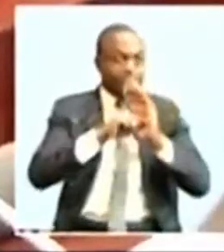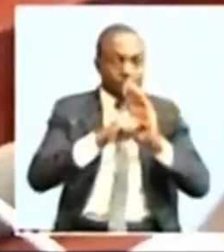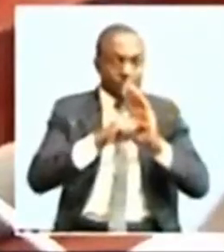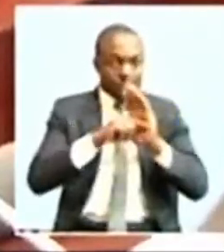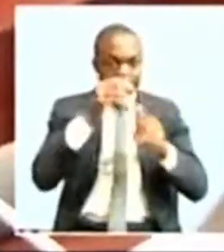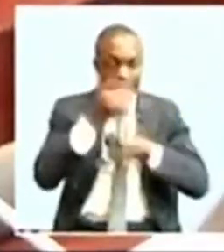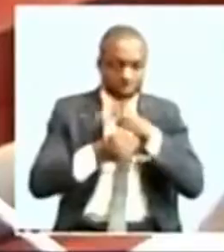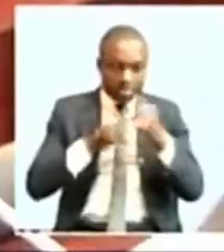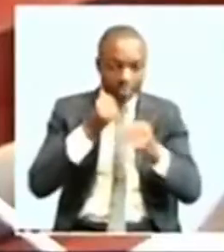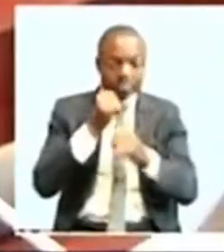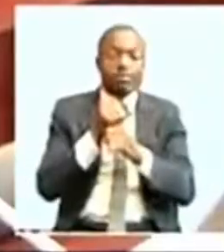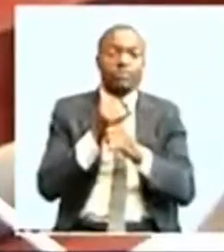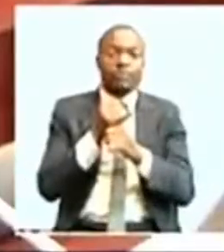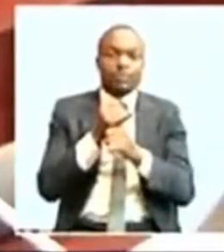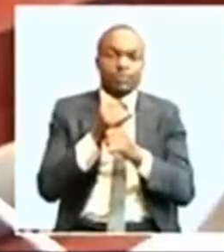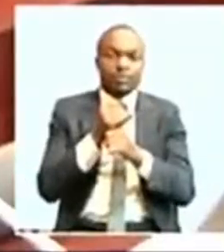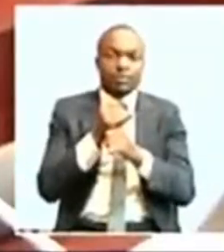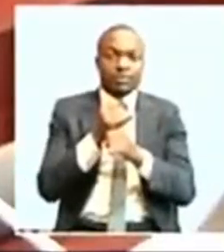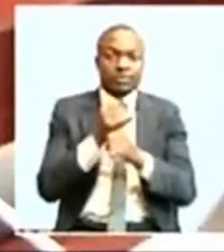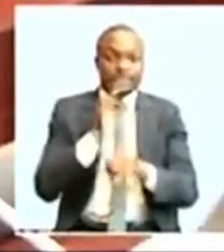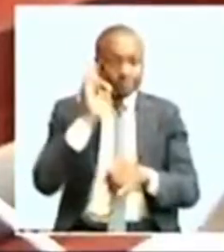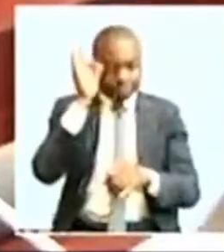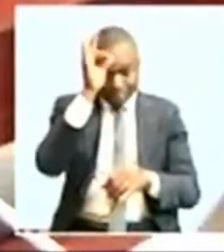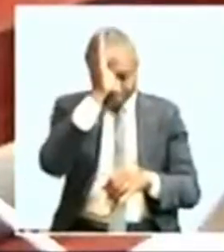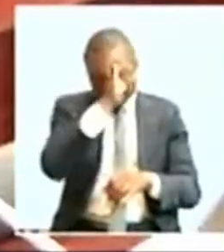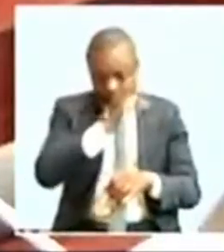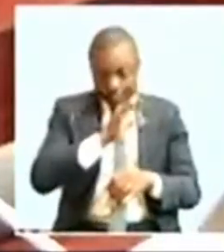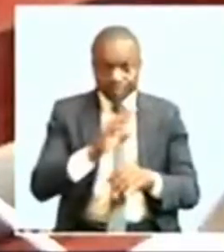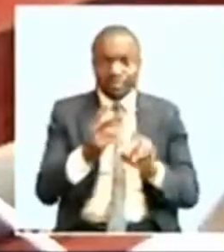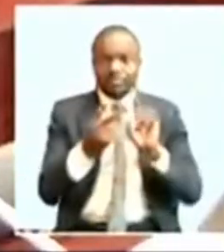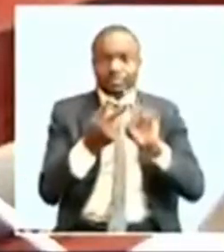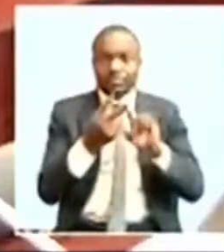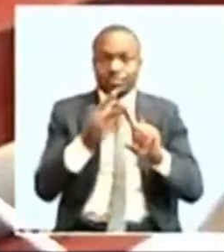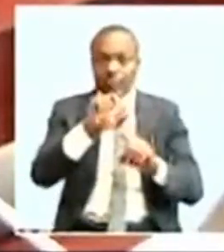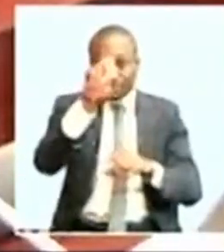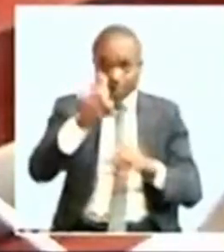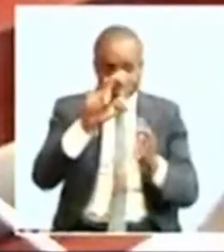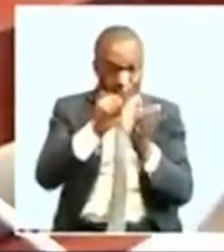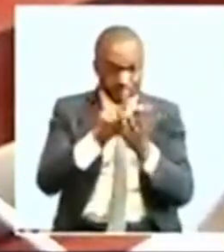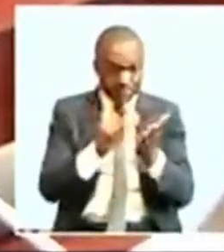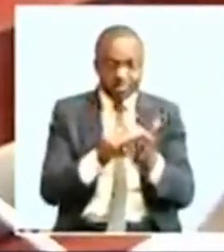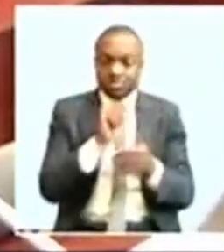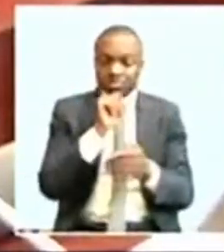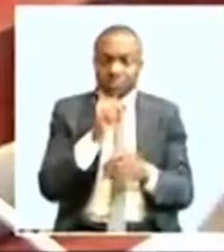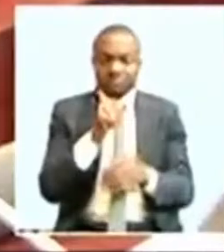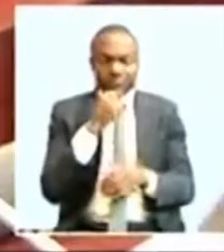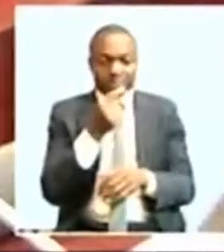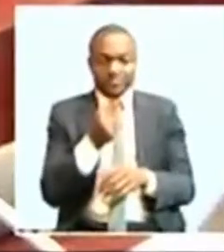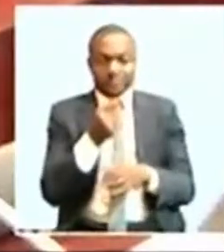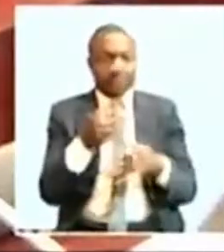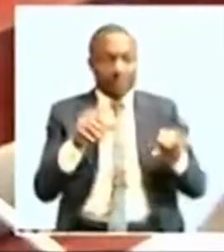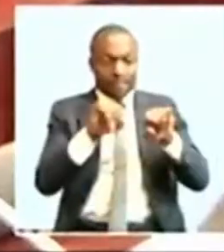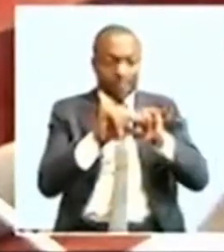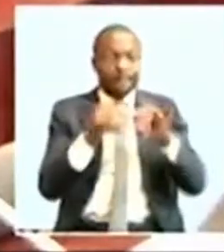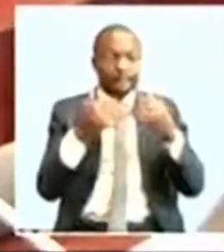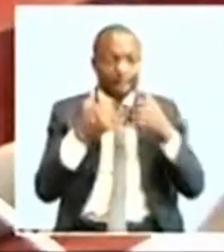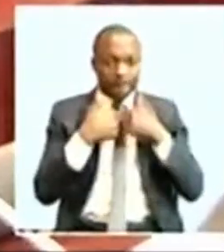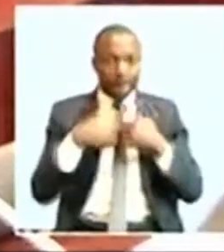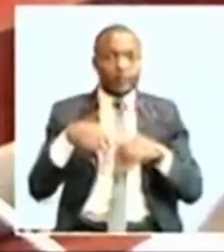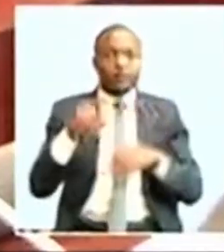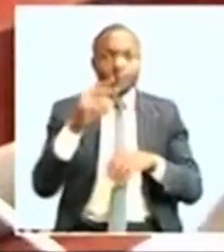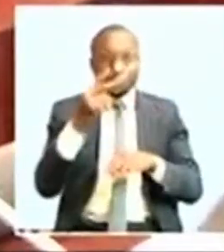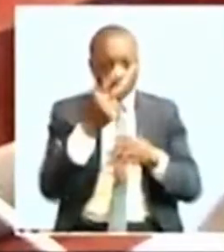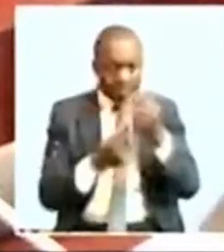diplomacy. The second question was looking at the legal framework. Quite right, yes, we do know to say that it's actually important to have both policy and